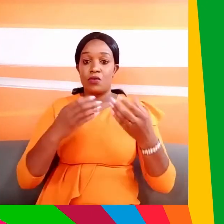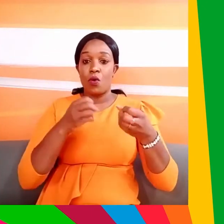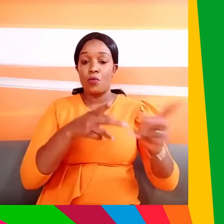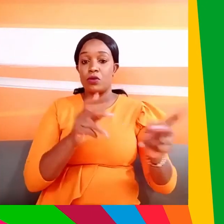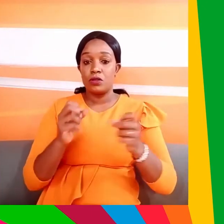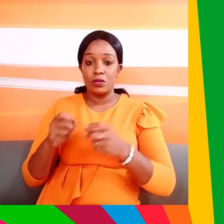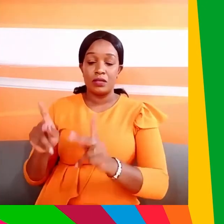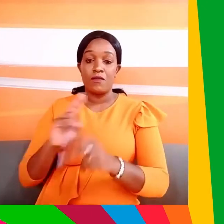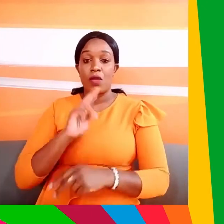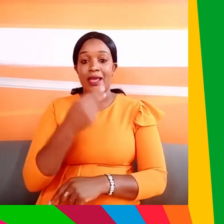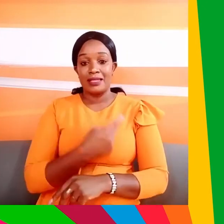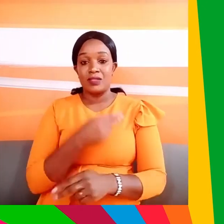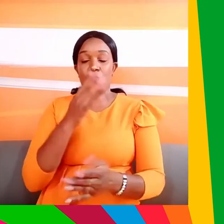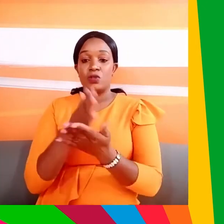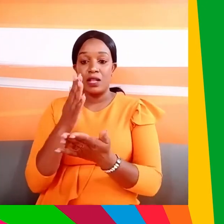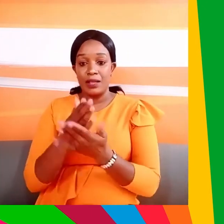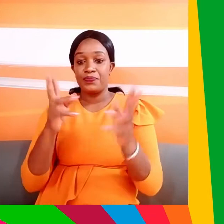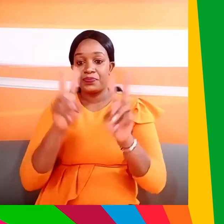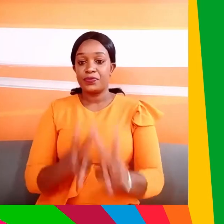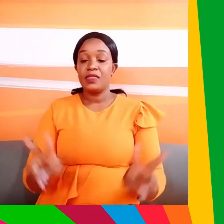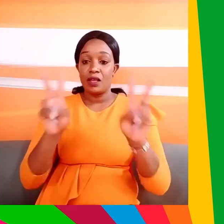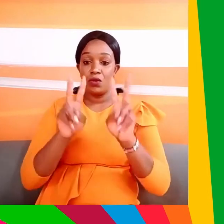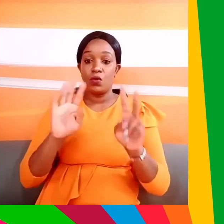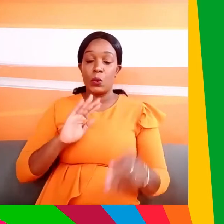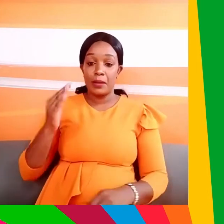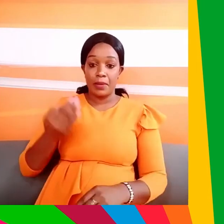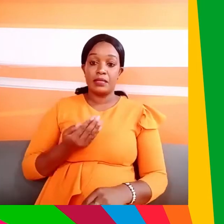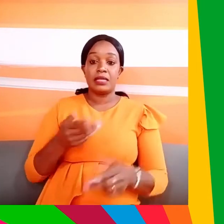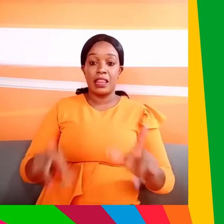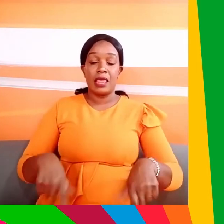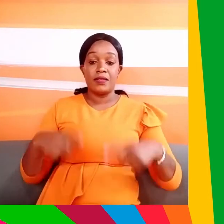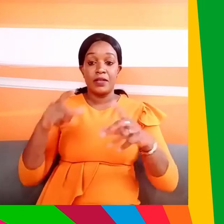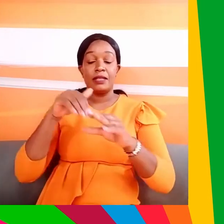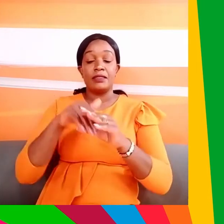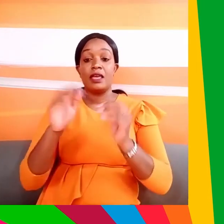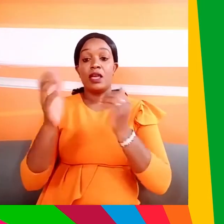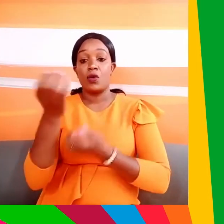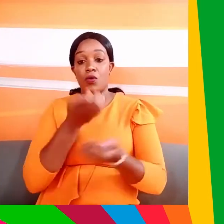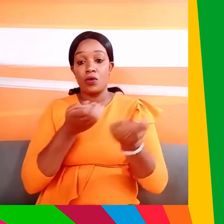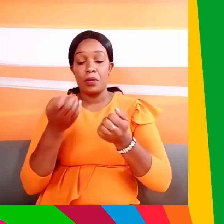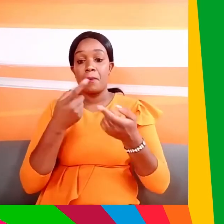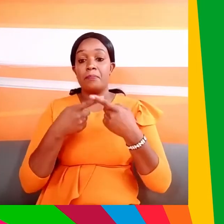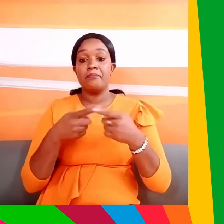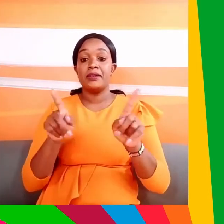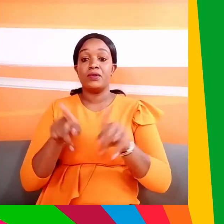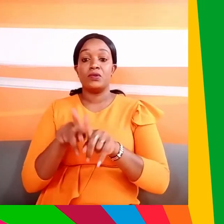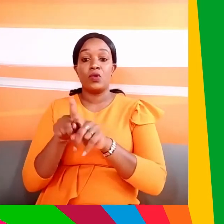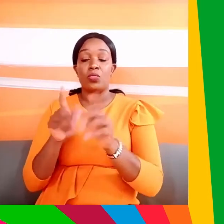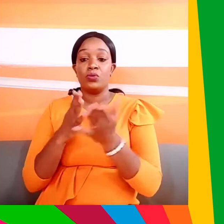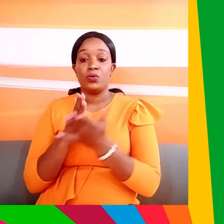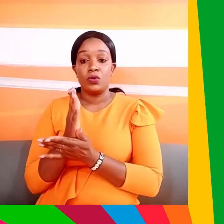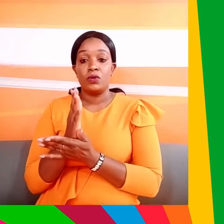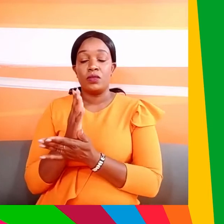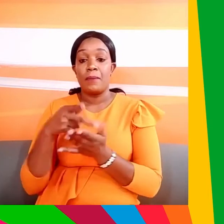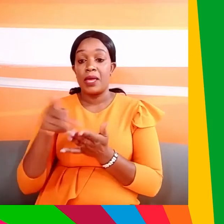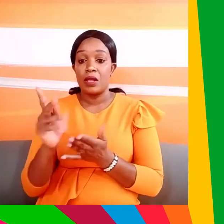really revalue women's work in the economy, but also through unpaid care, and rebalance